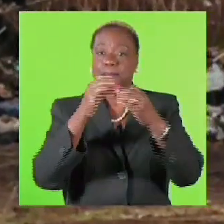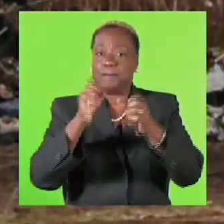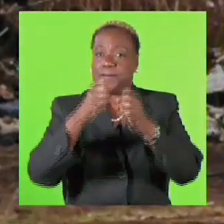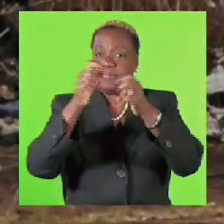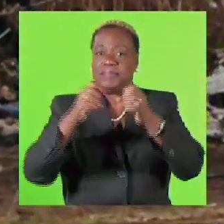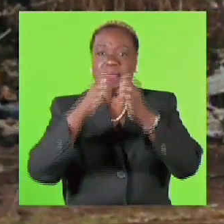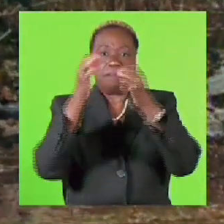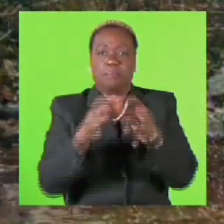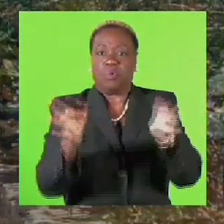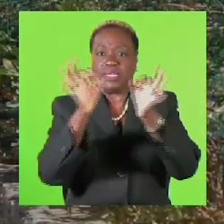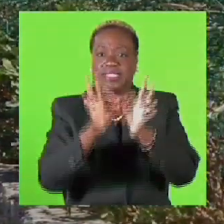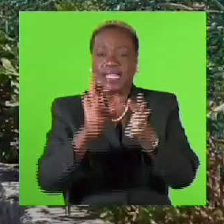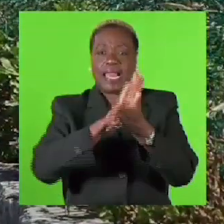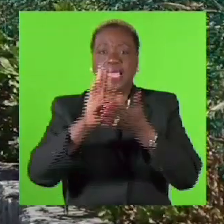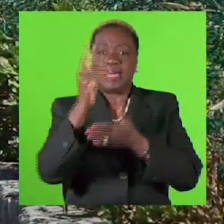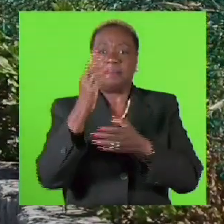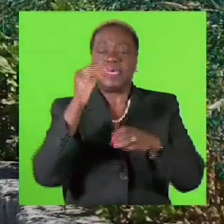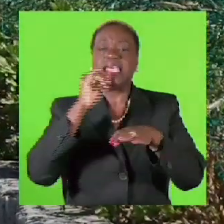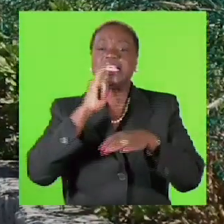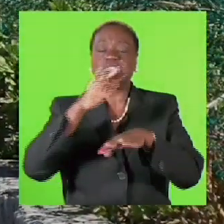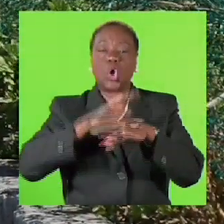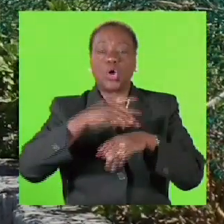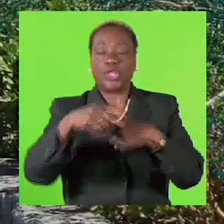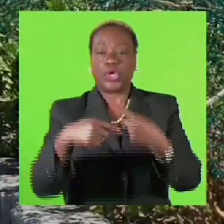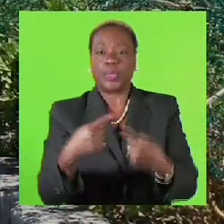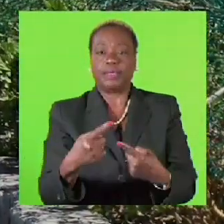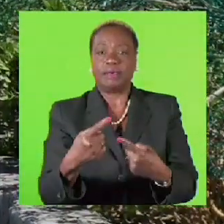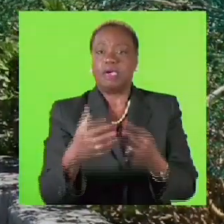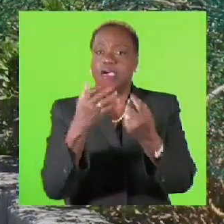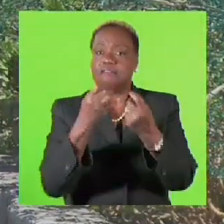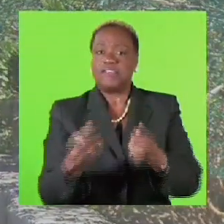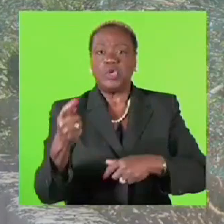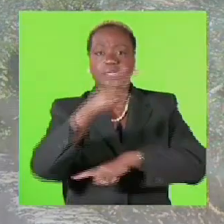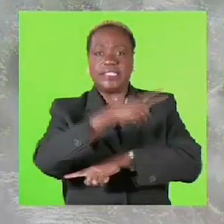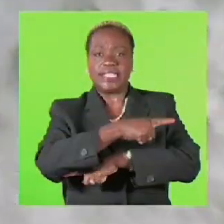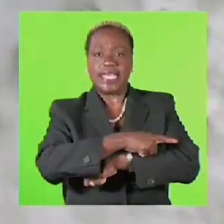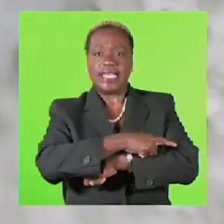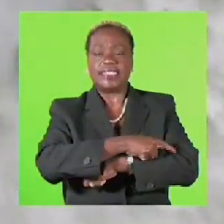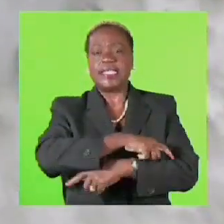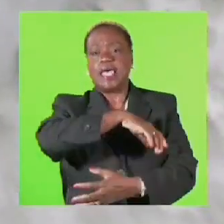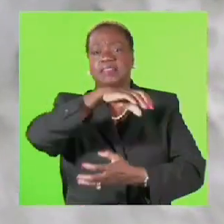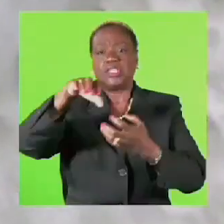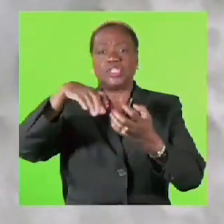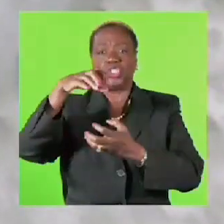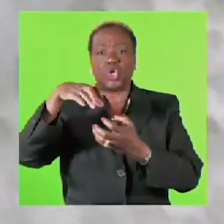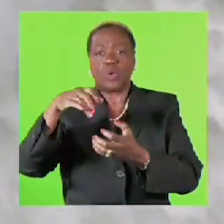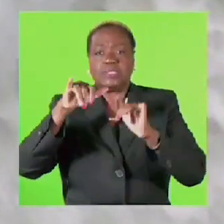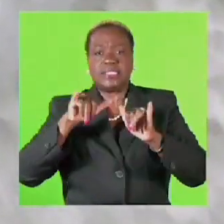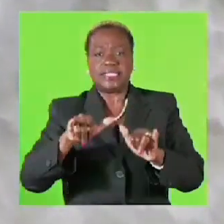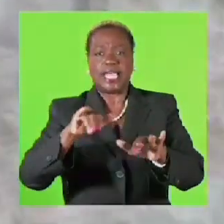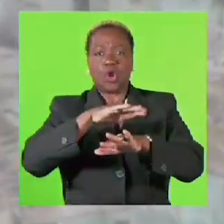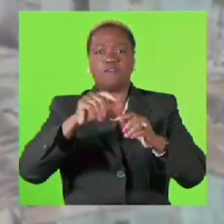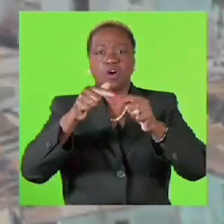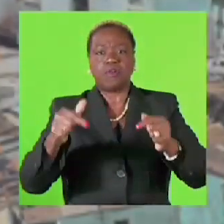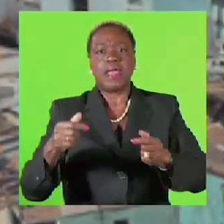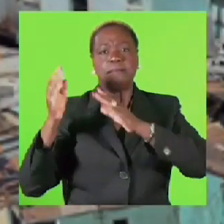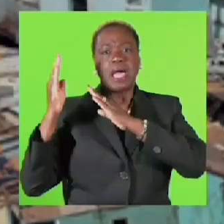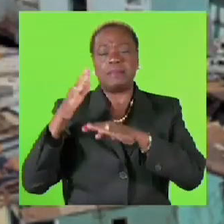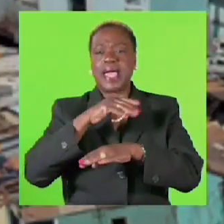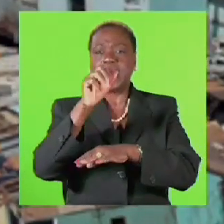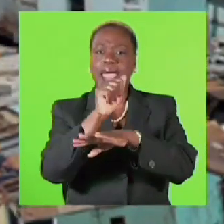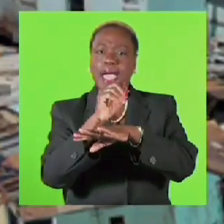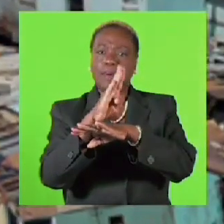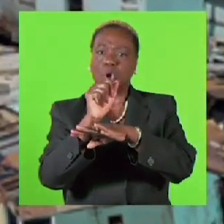ongoing. In the few days the storm hovered over Grand Bahama and Abaco,